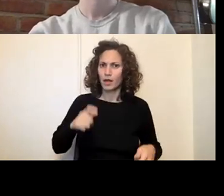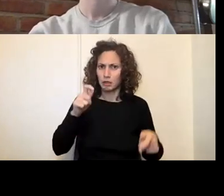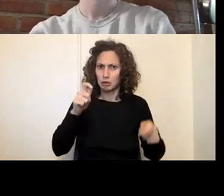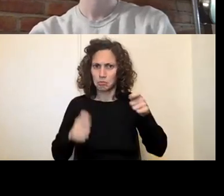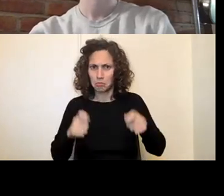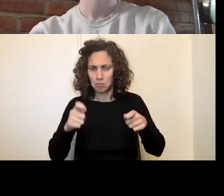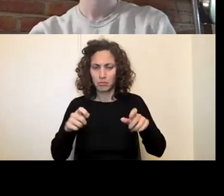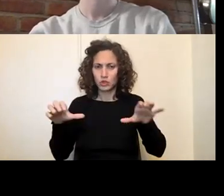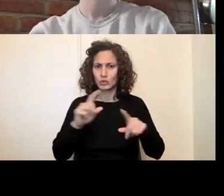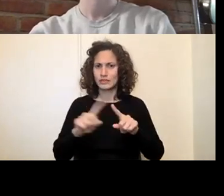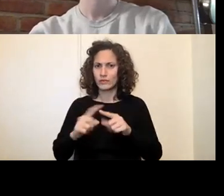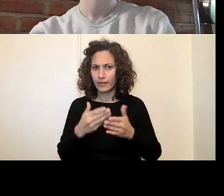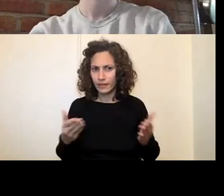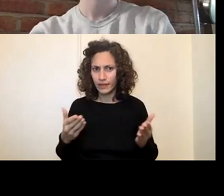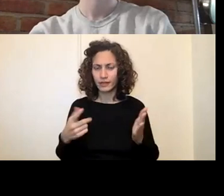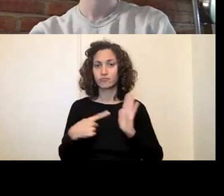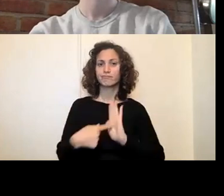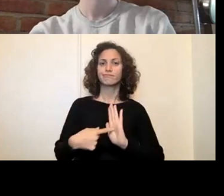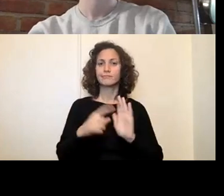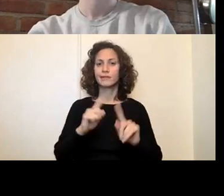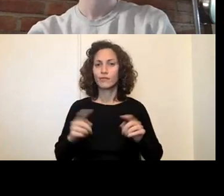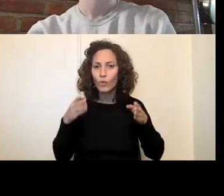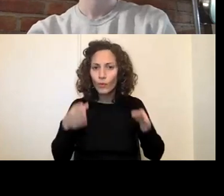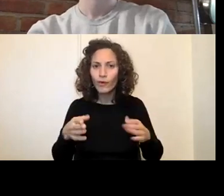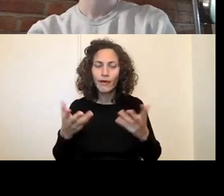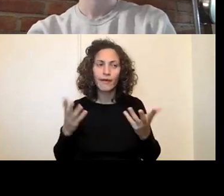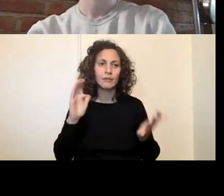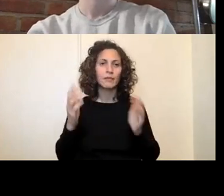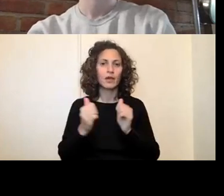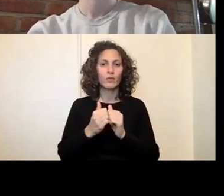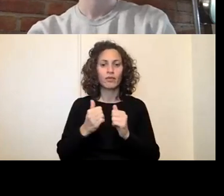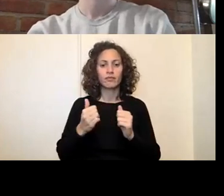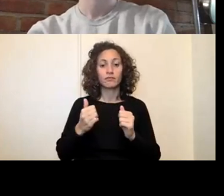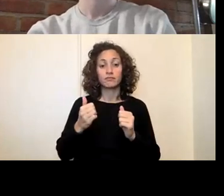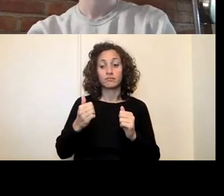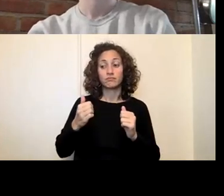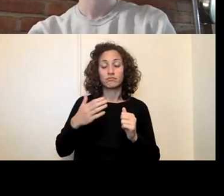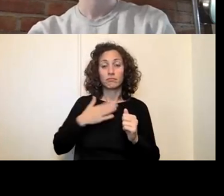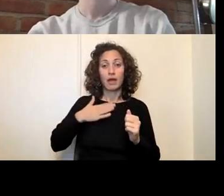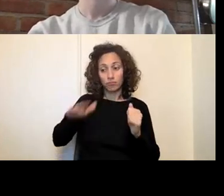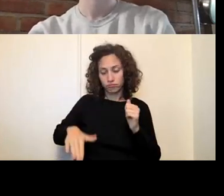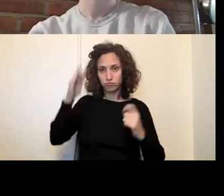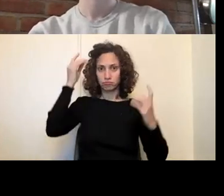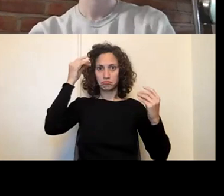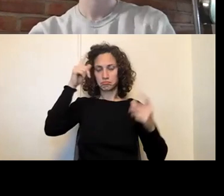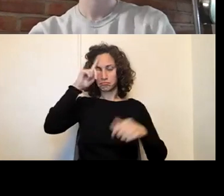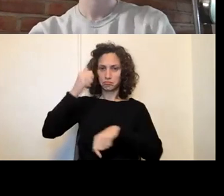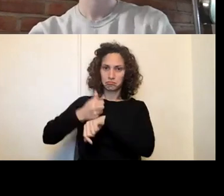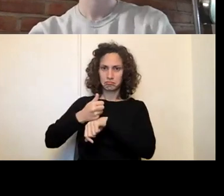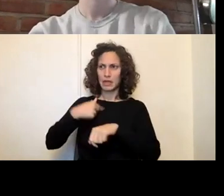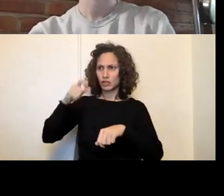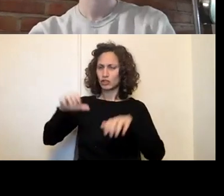So, or that presented in a different way than what I had, grown up thinking, that this is how I'm supposed